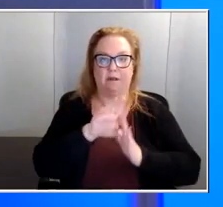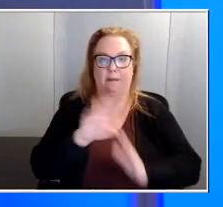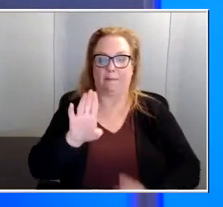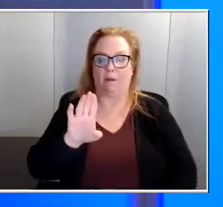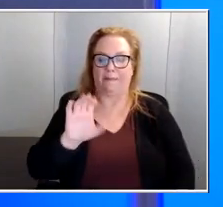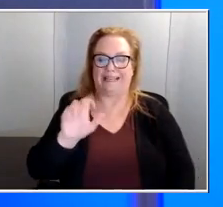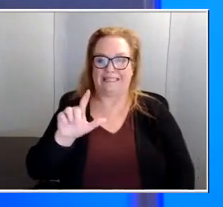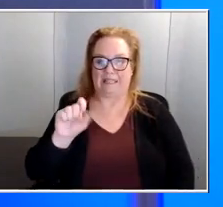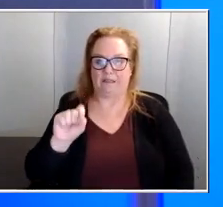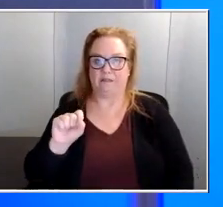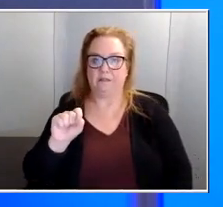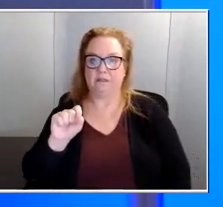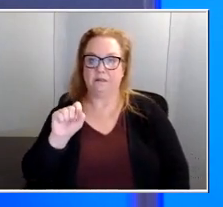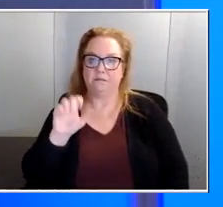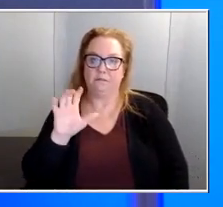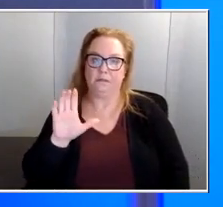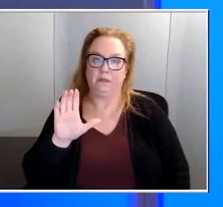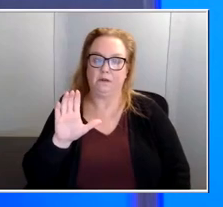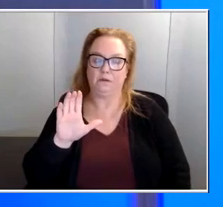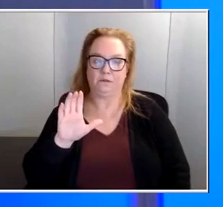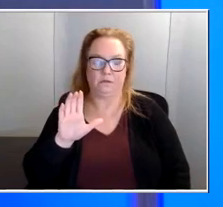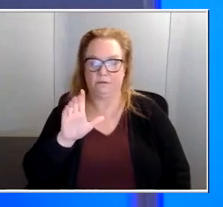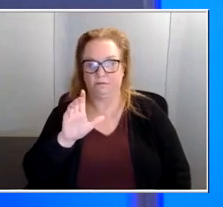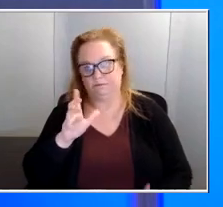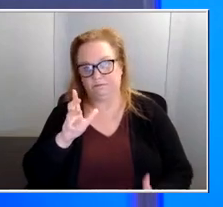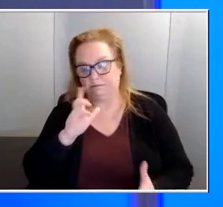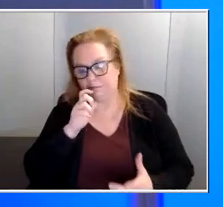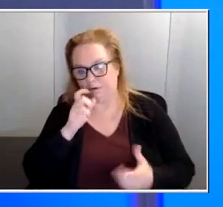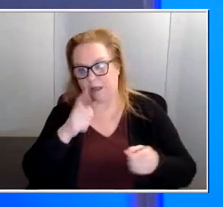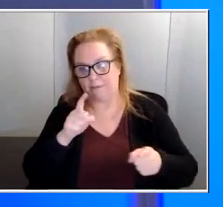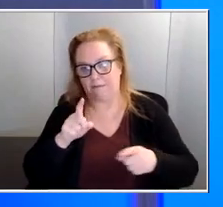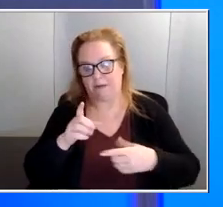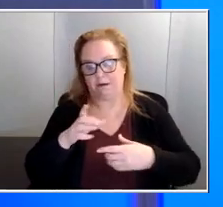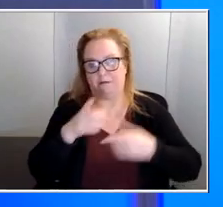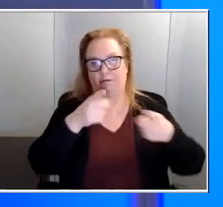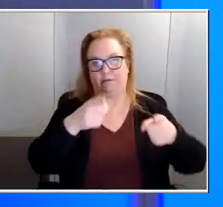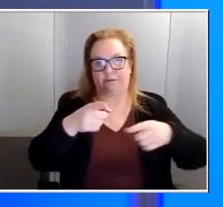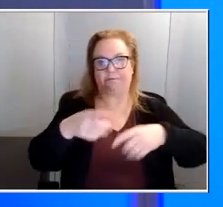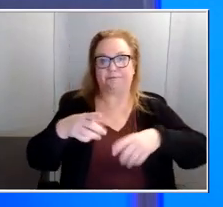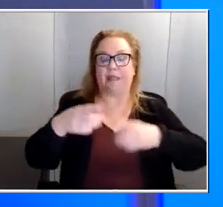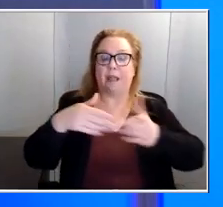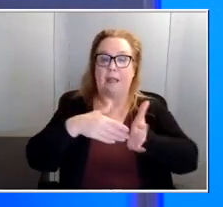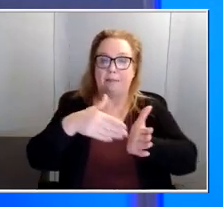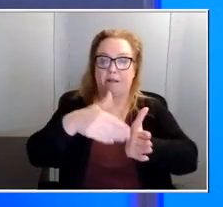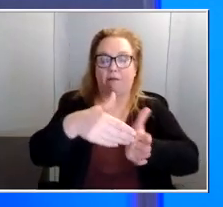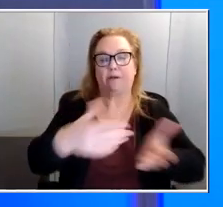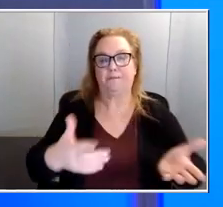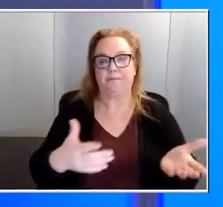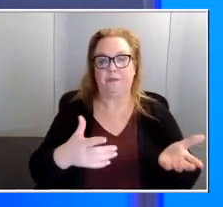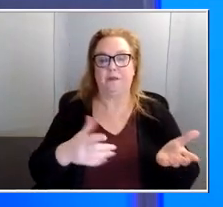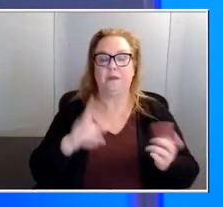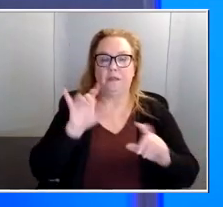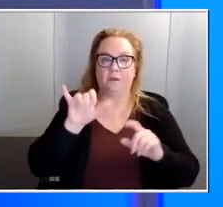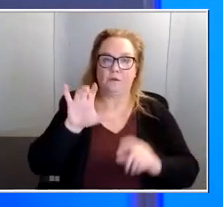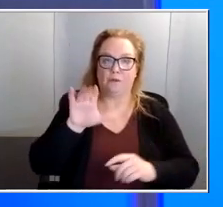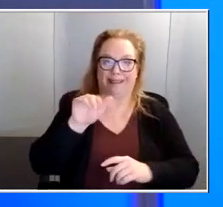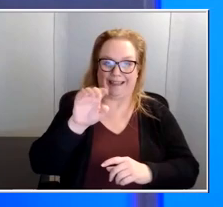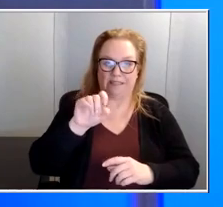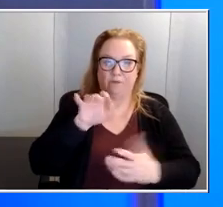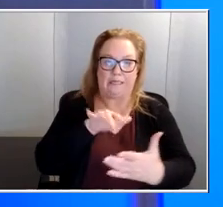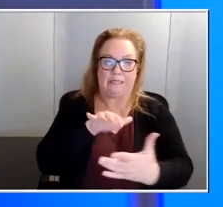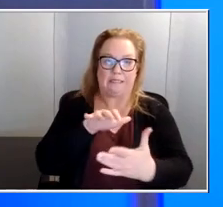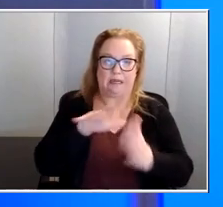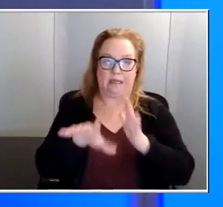cells. But those are far and few between. Those far and few between cases, though, we can learn some important lessons from. And